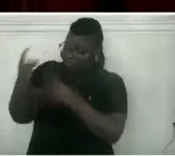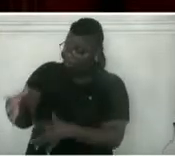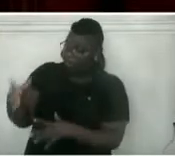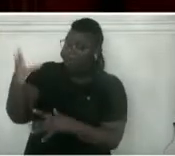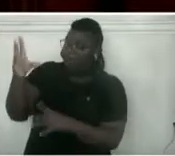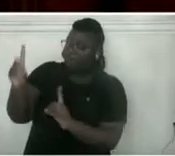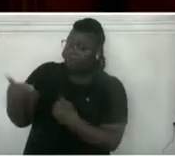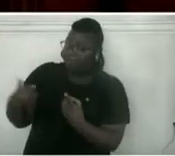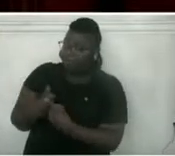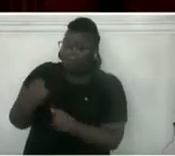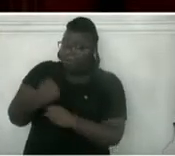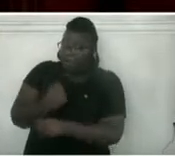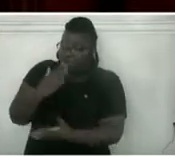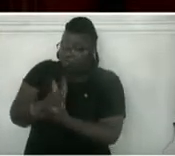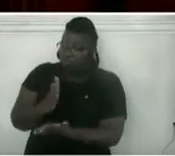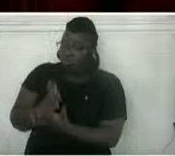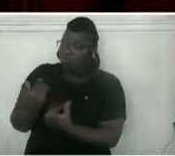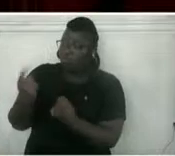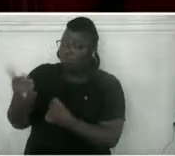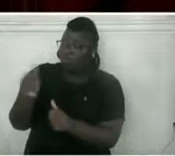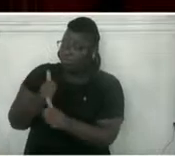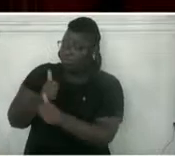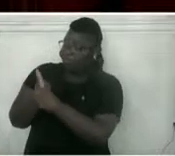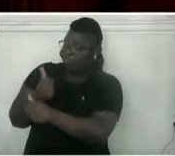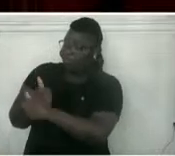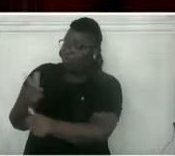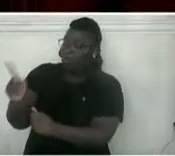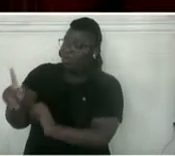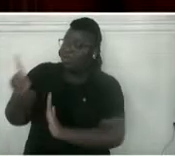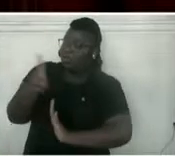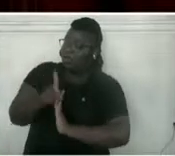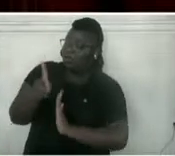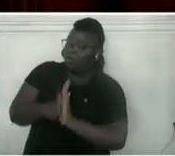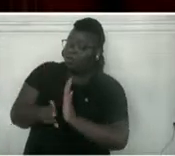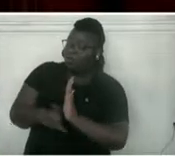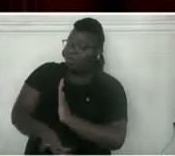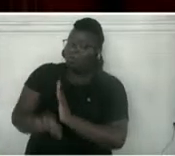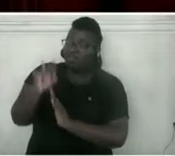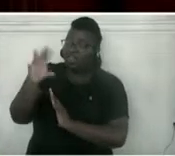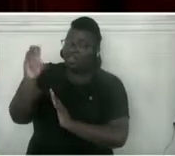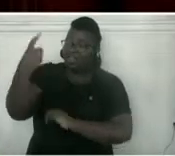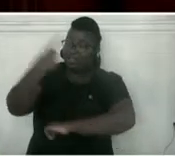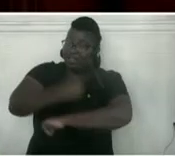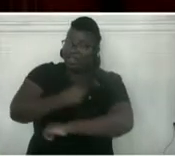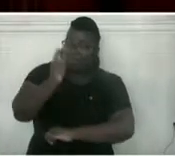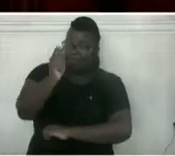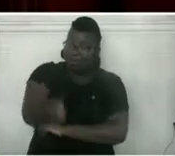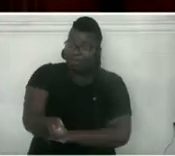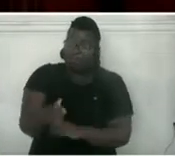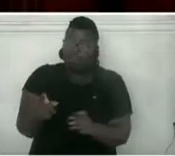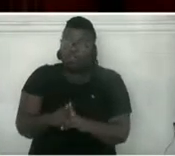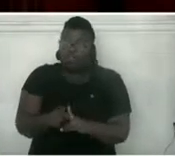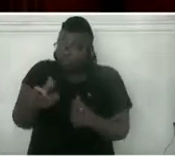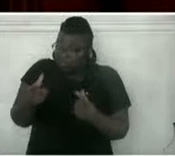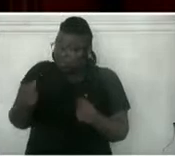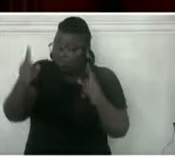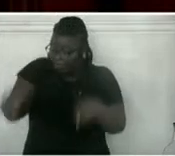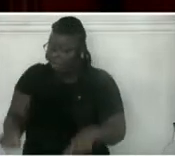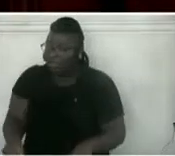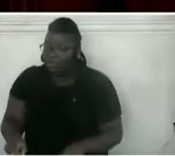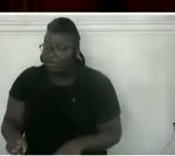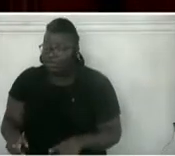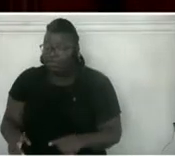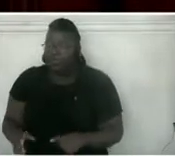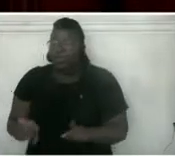to ensure that they comply with a policy of 30-day payment, and that should be done.